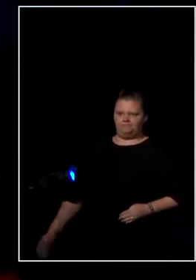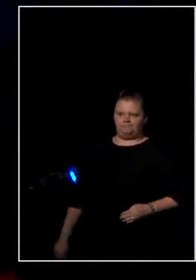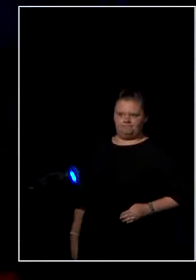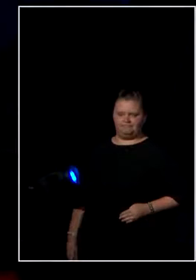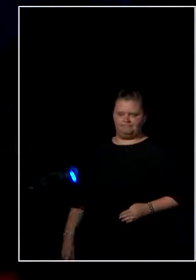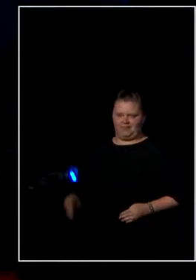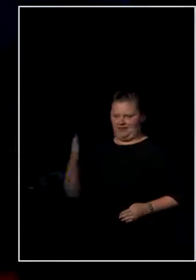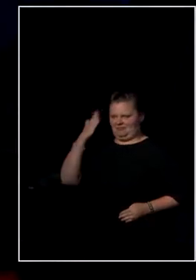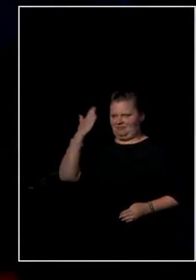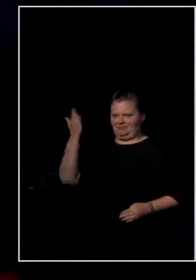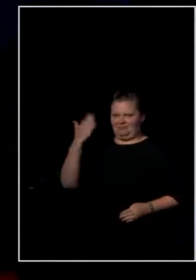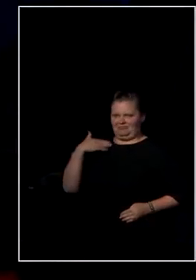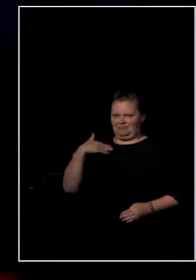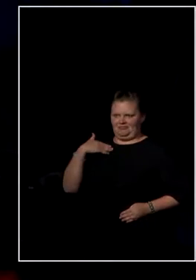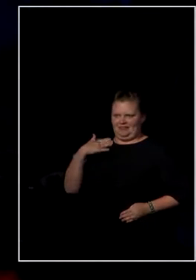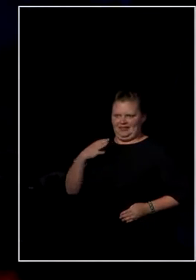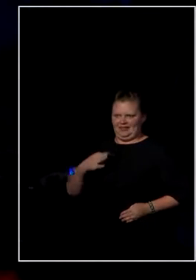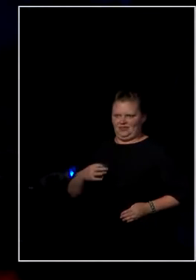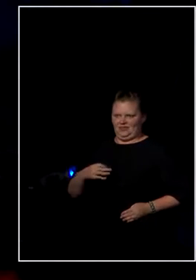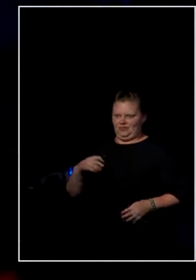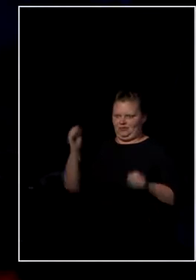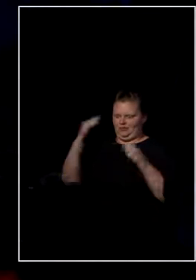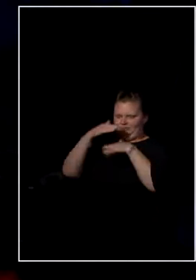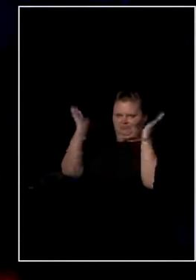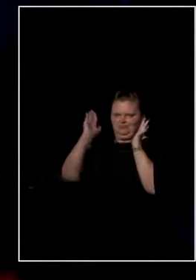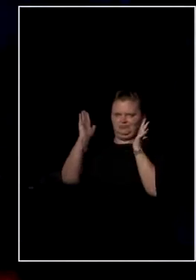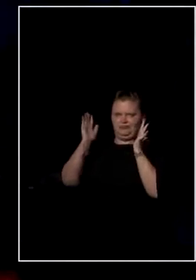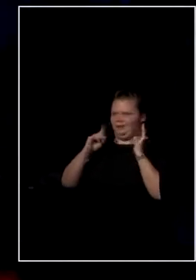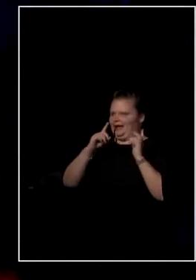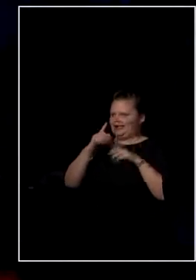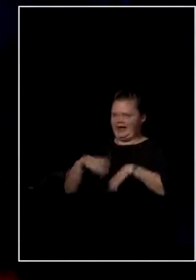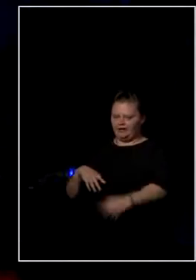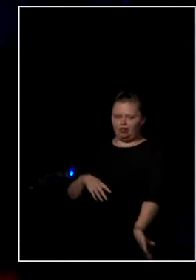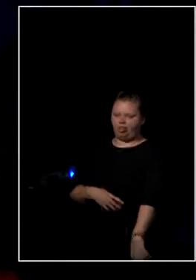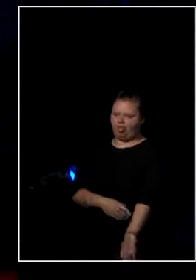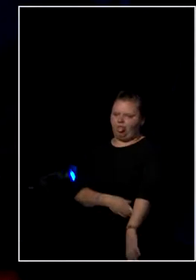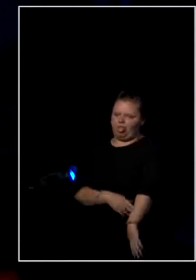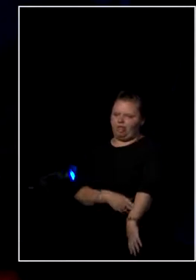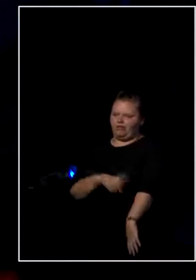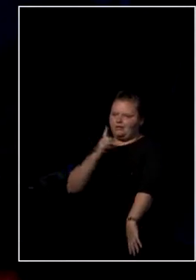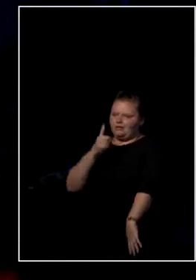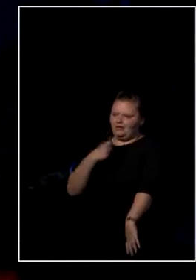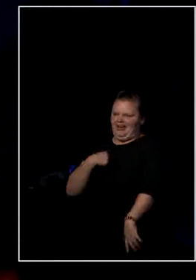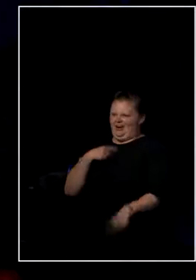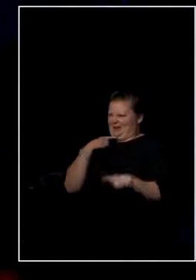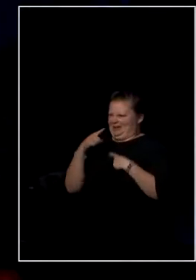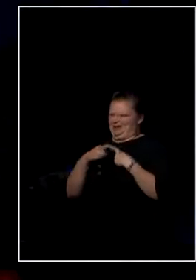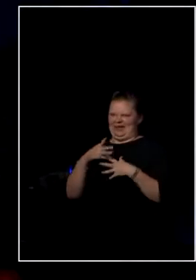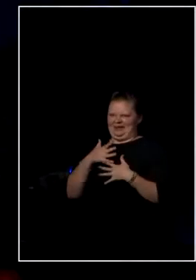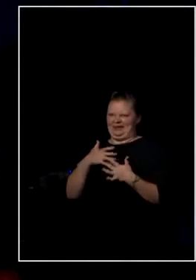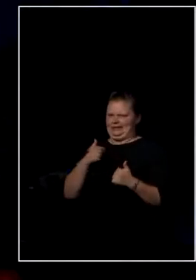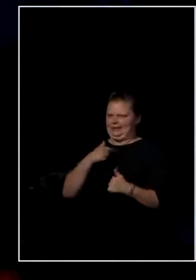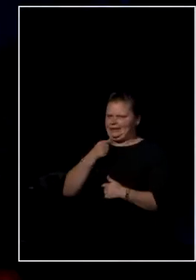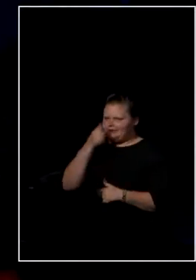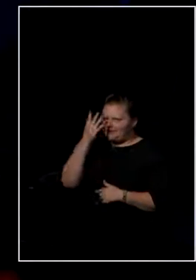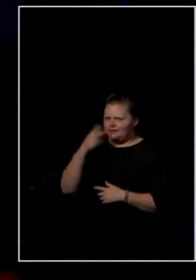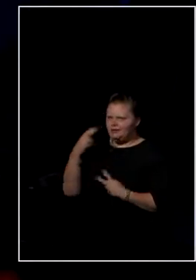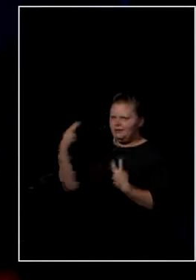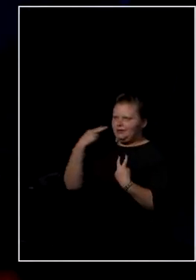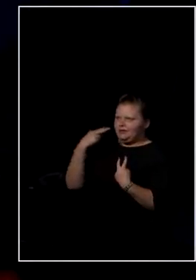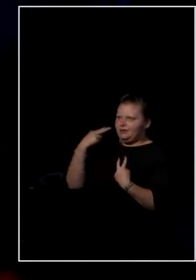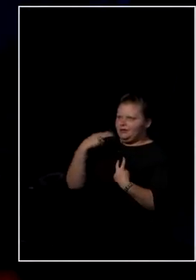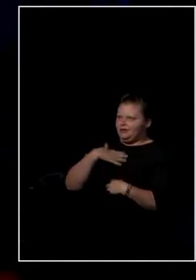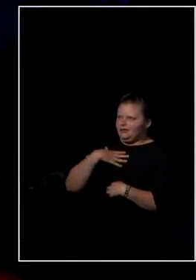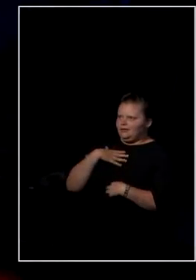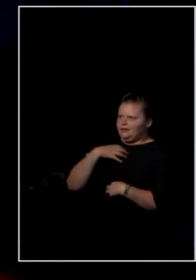I don't know. I mean, I wasn't going to lose it, but I also just couldn't have it hanging there either. Like, I mean, I don't know how I'm explaining this very well. This is kind of embarrassing now that people are looking at me, but